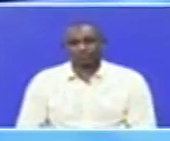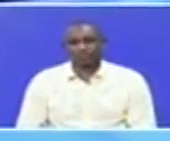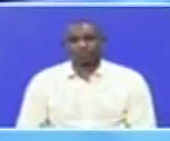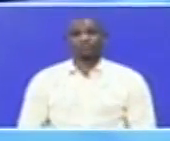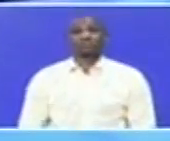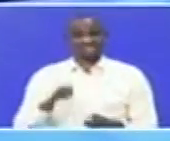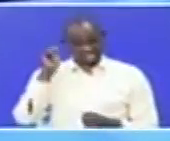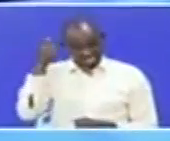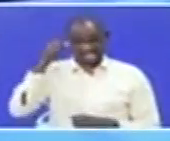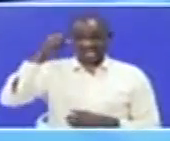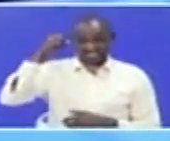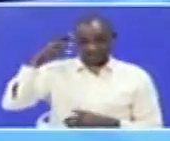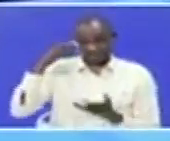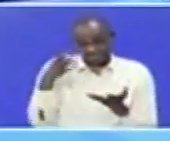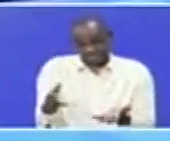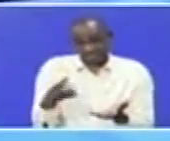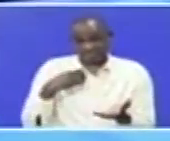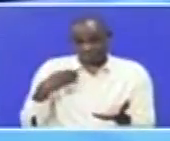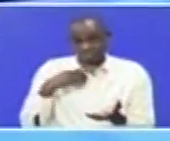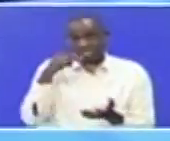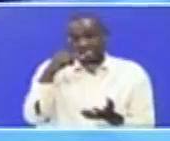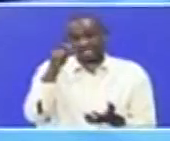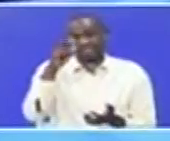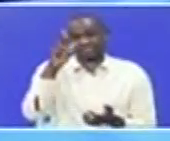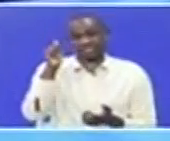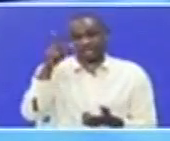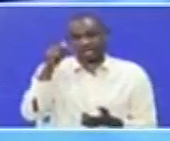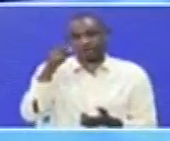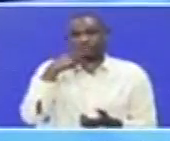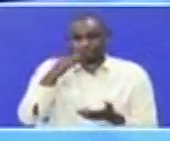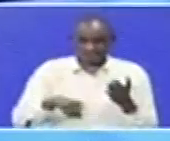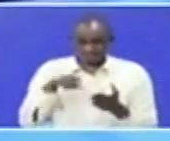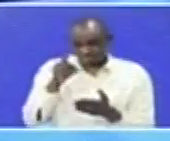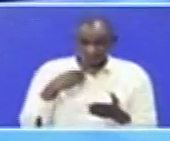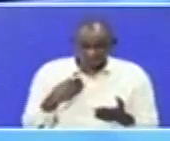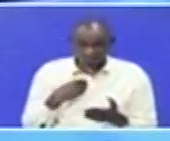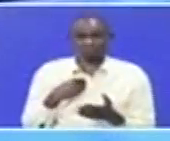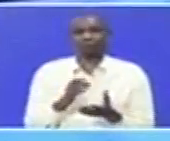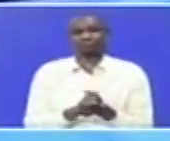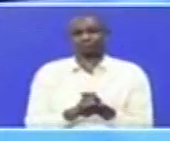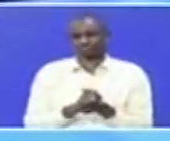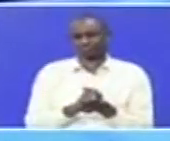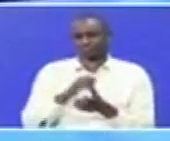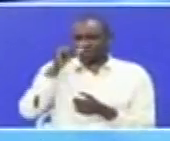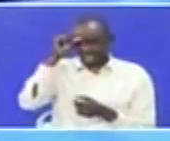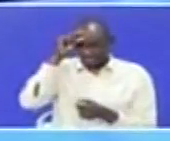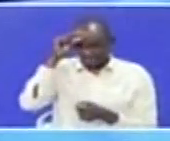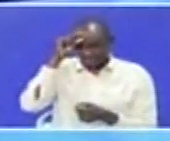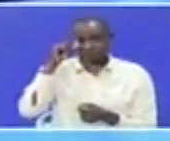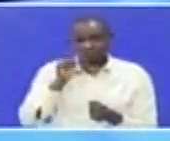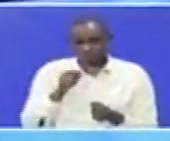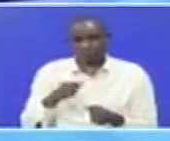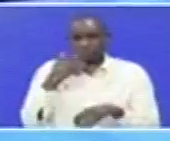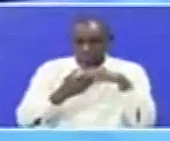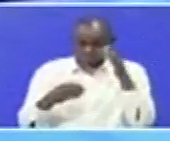The Kenya Electricity Transmission Company, Ketraco, with concessional funding from the Spanish government, and the government is